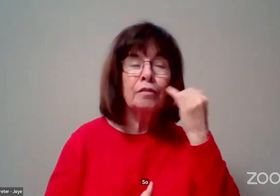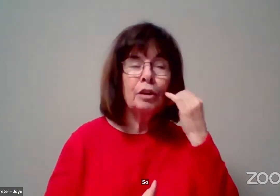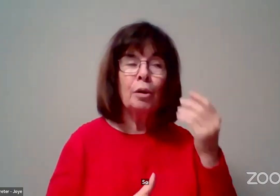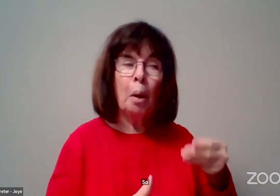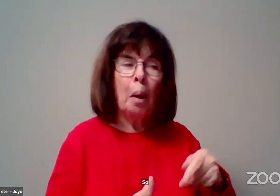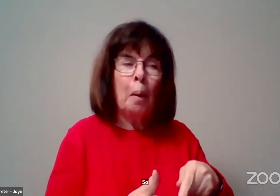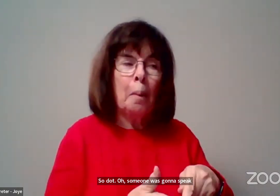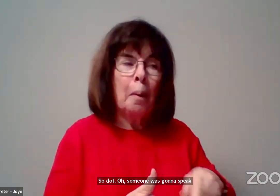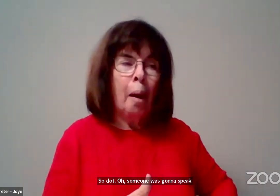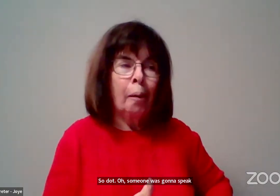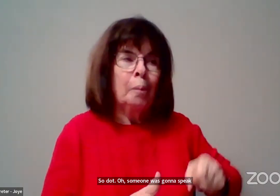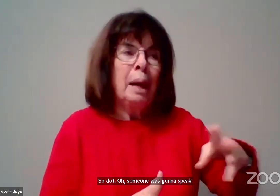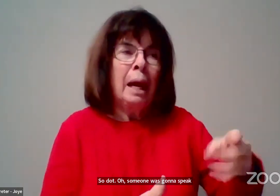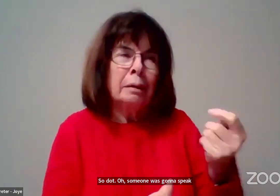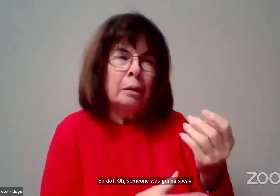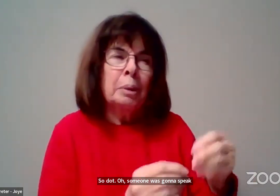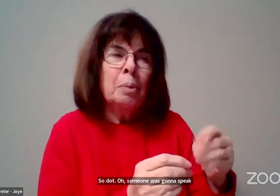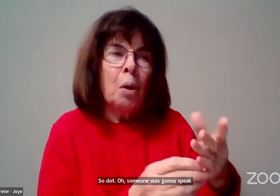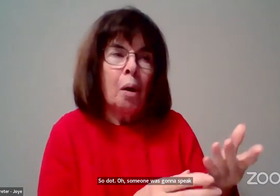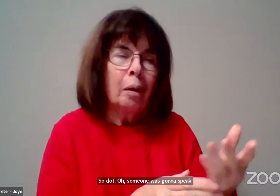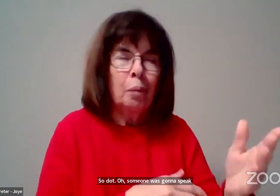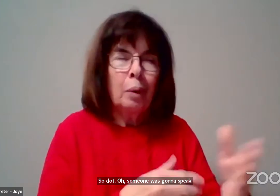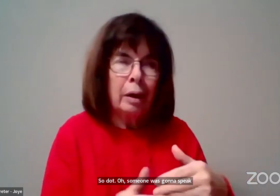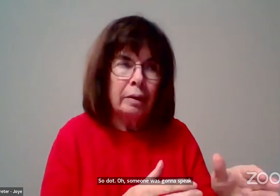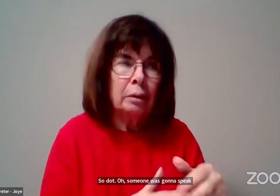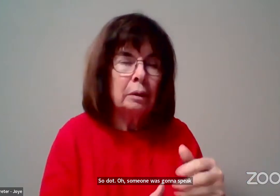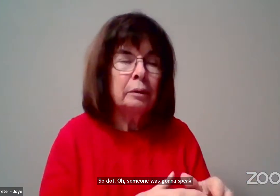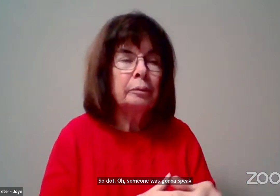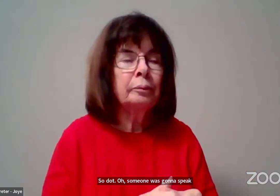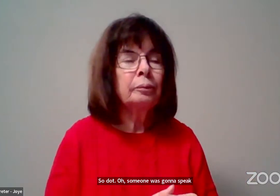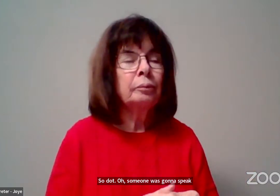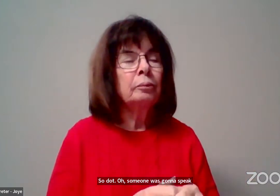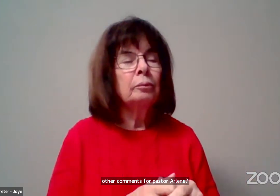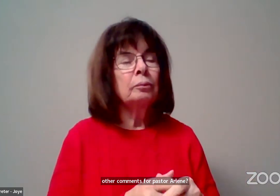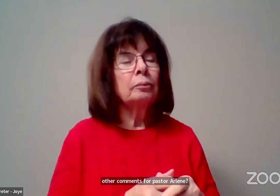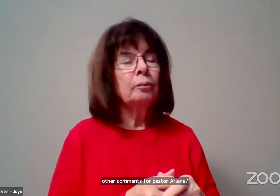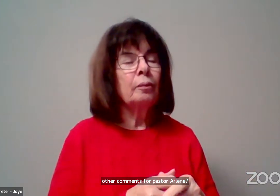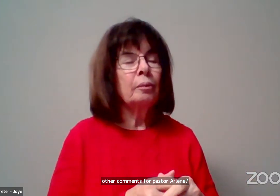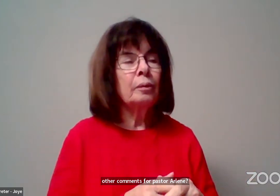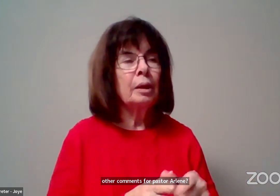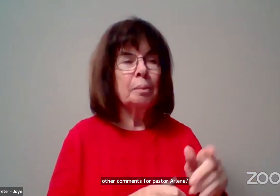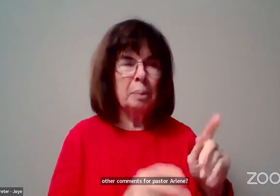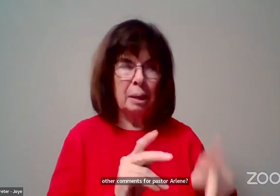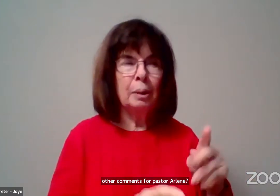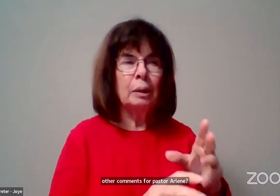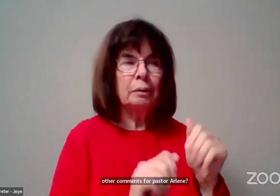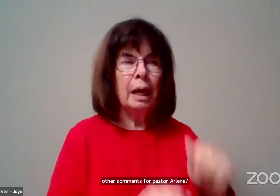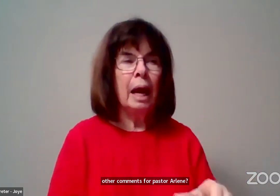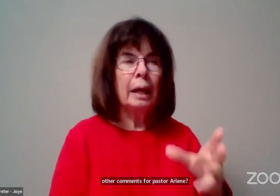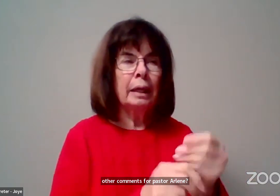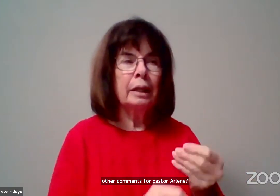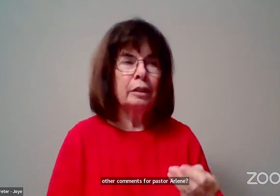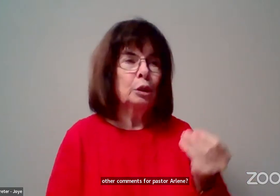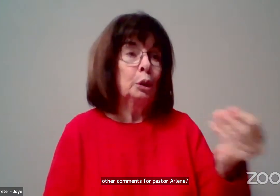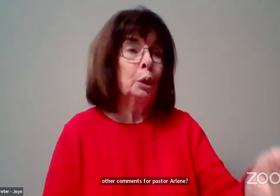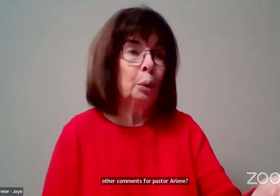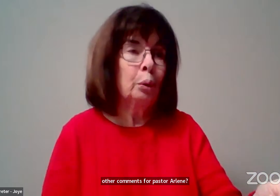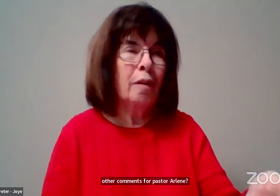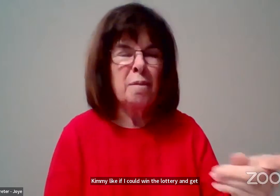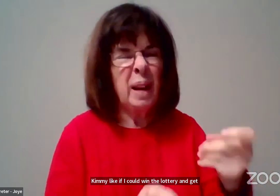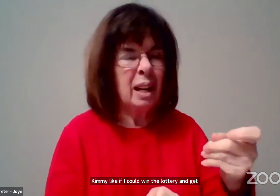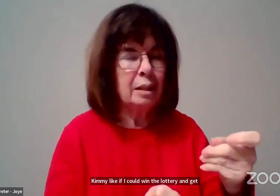the pharmacies are in those areas, or people who have that will get that to you quickly. But I'm not quite sure that that's